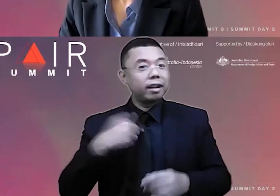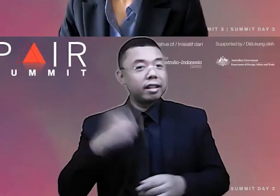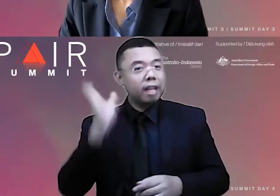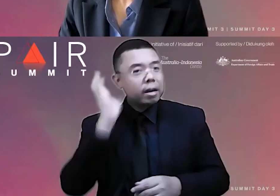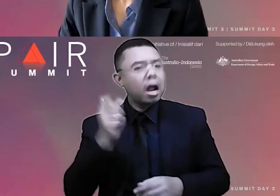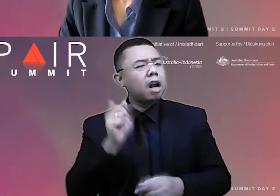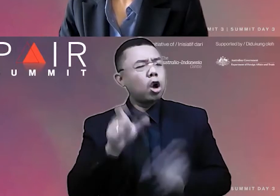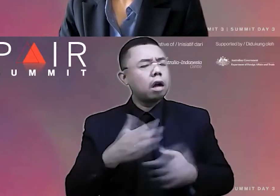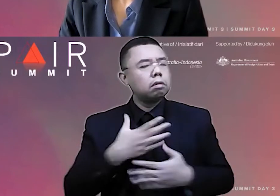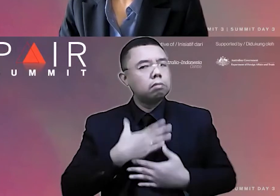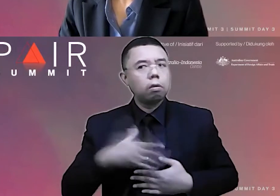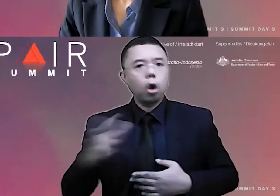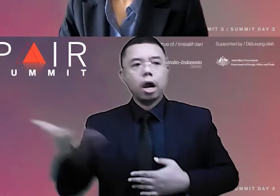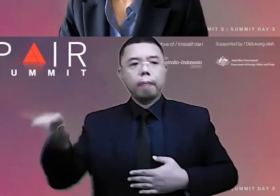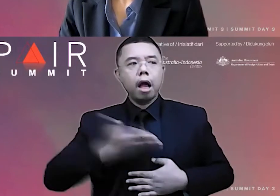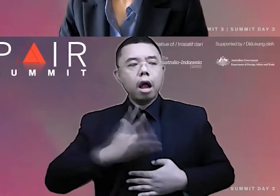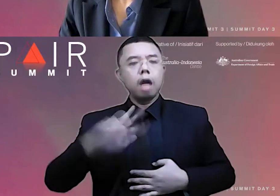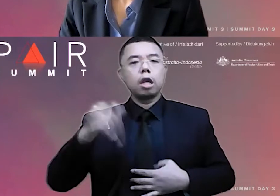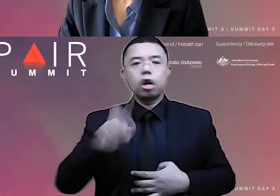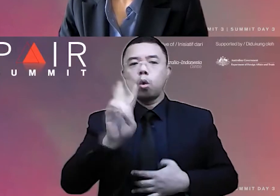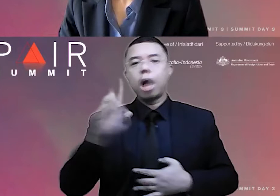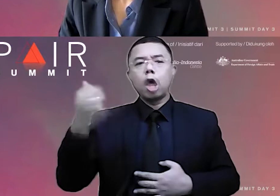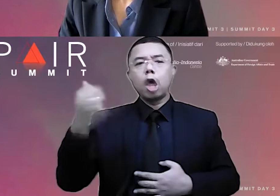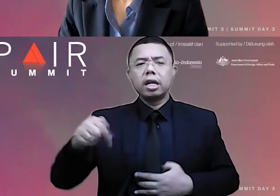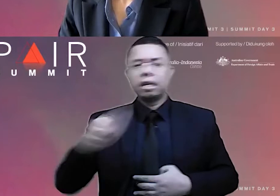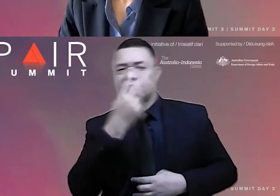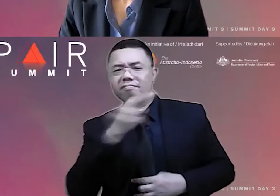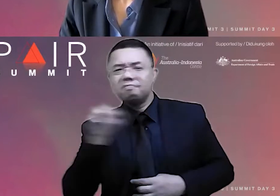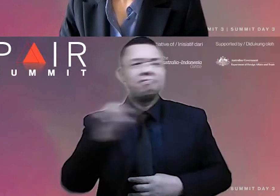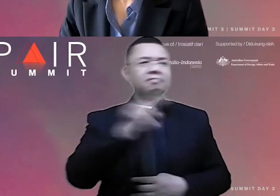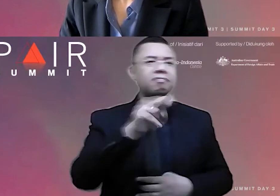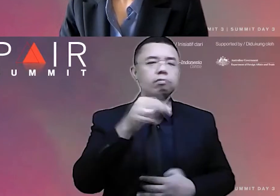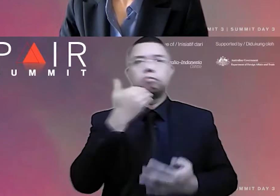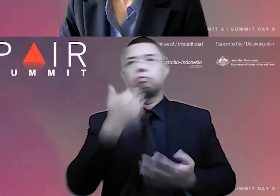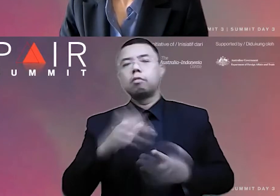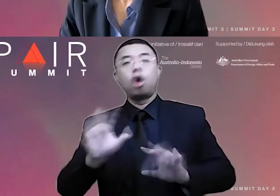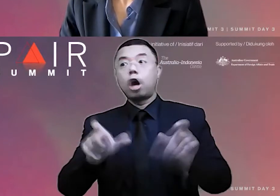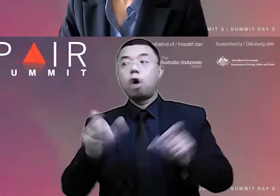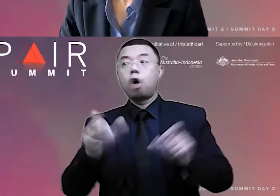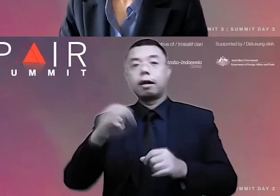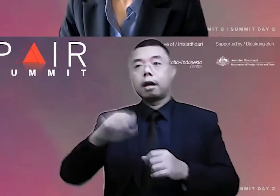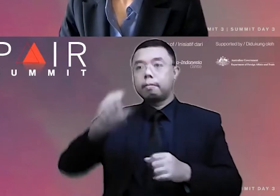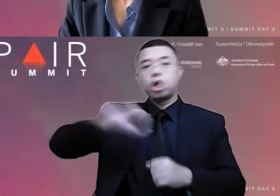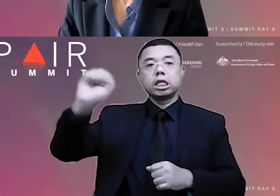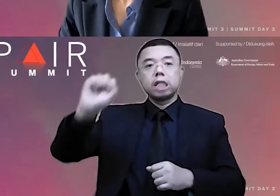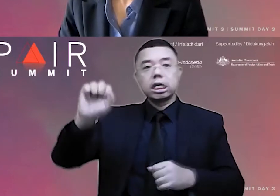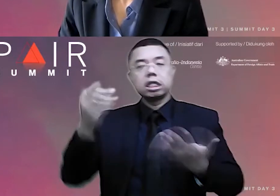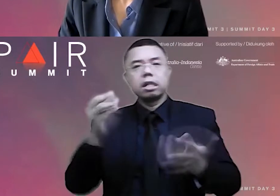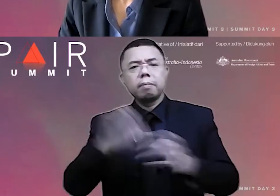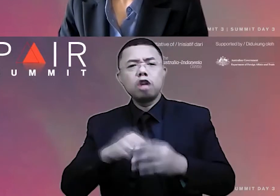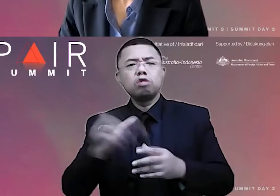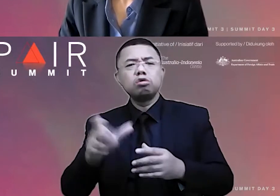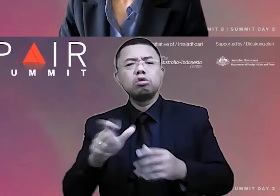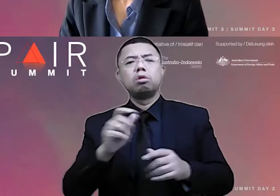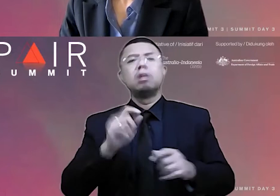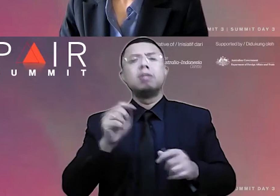2 years. And the customer concern has become the backbone of our innovation, Helen. That said, this year, we're going to launch the